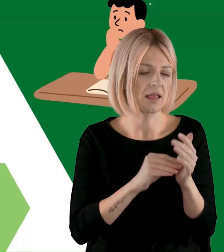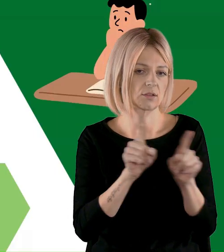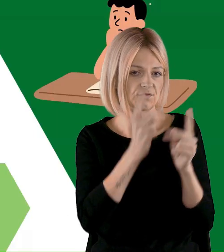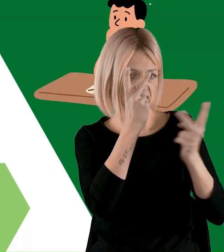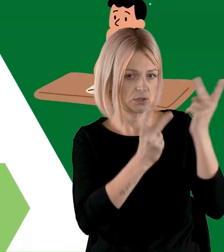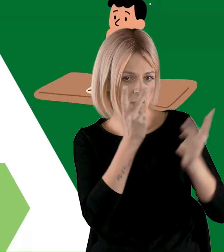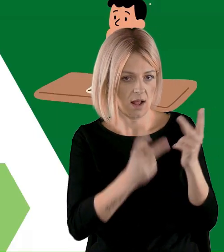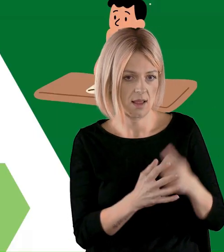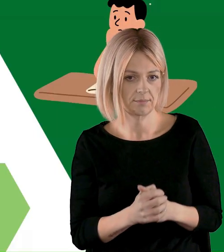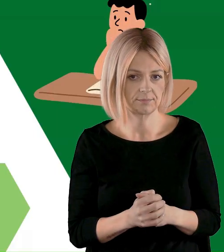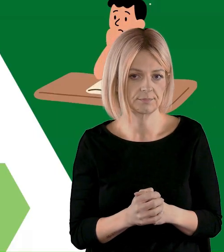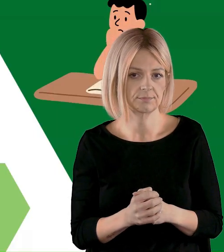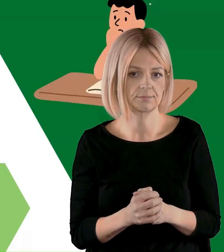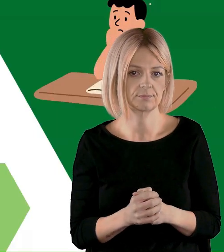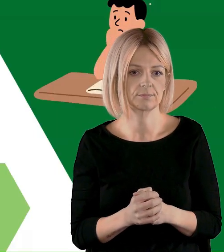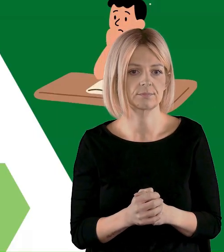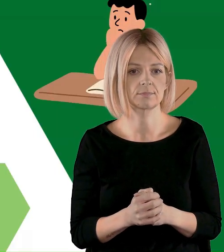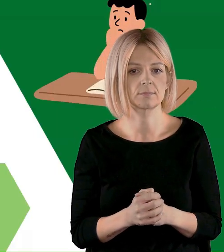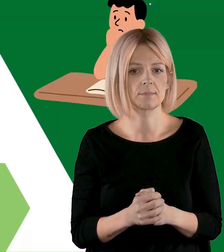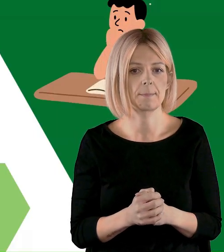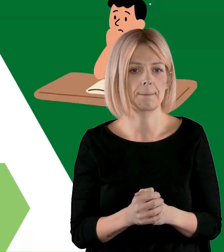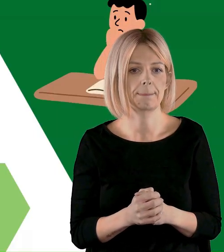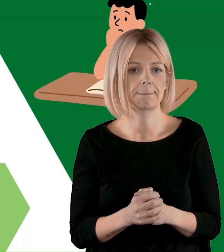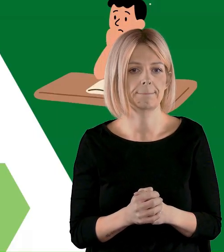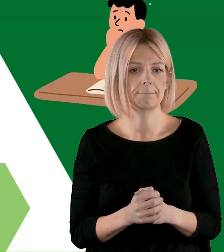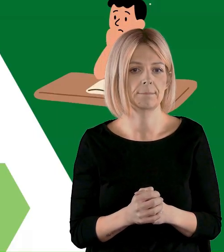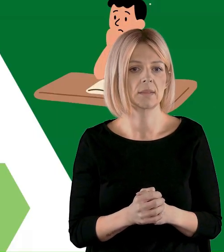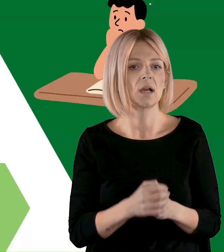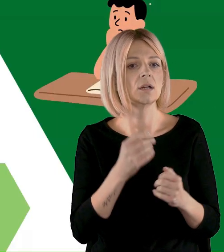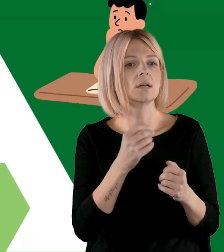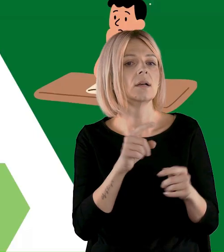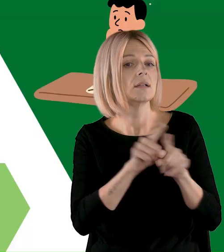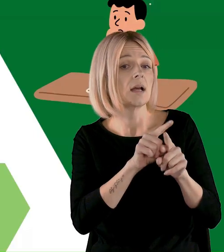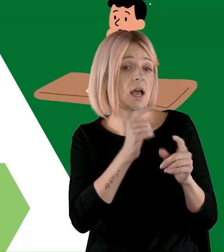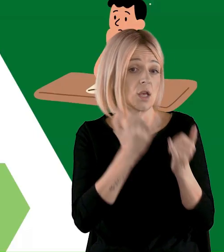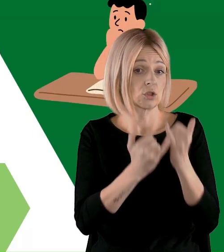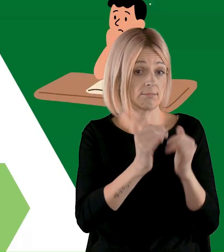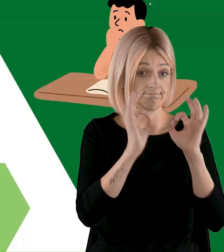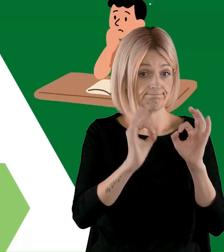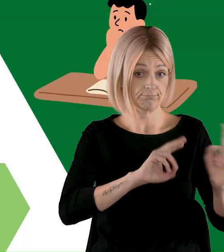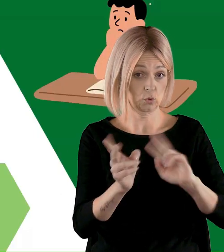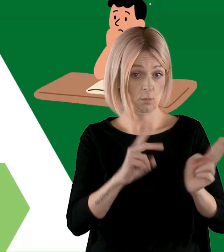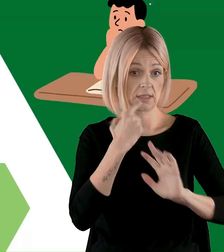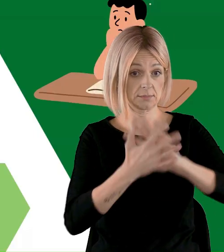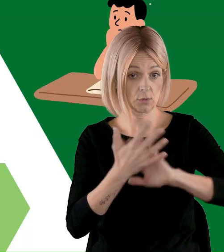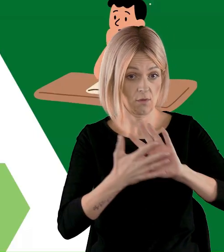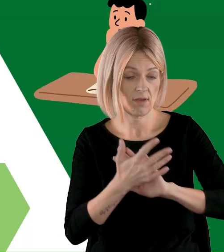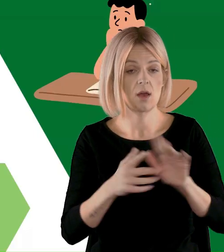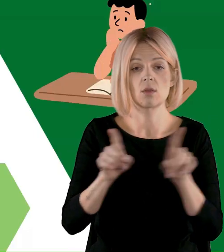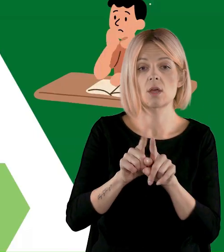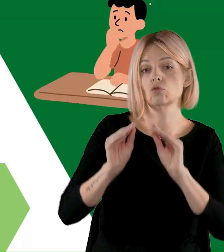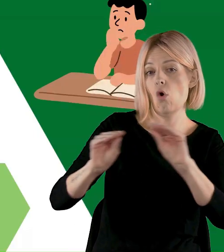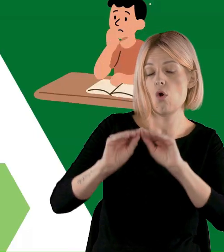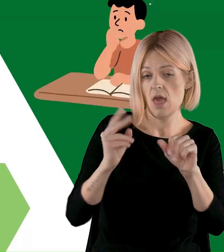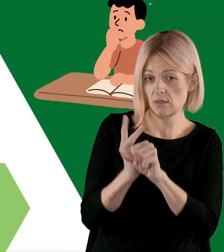And these supported, of course, with sign language interpretation and accessible training environments.